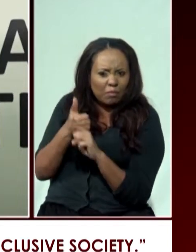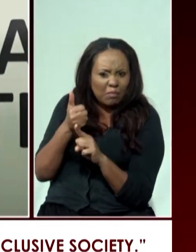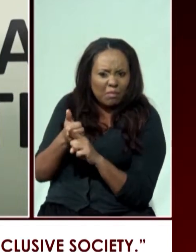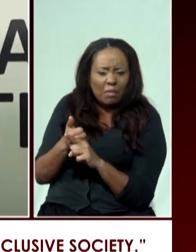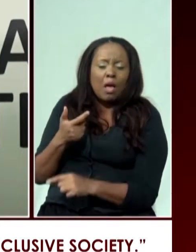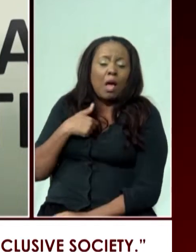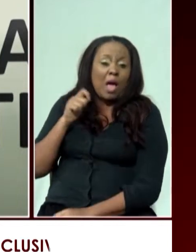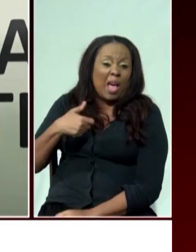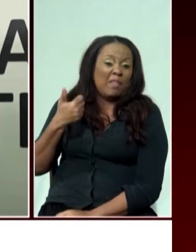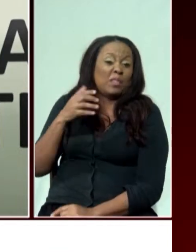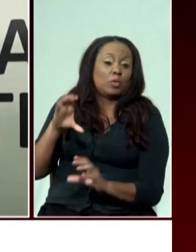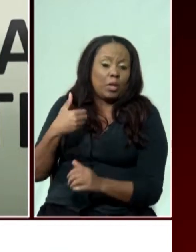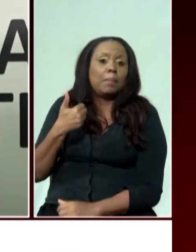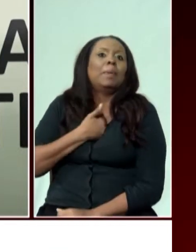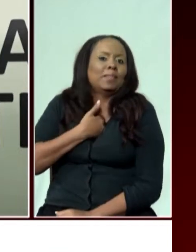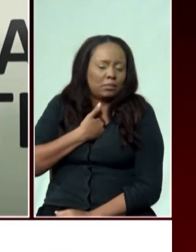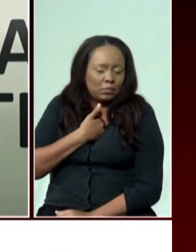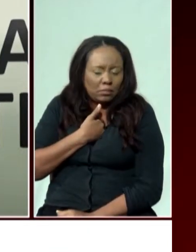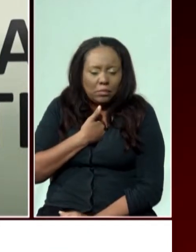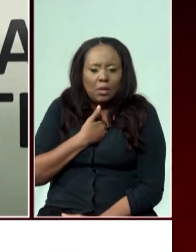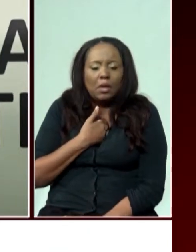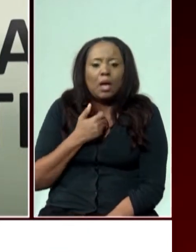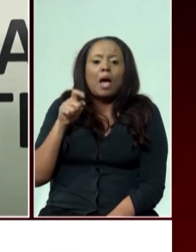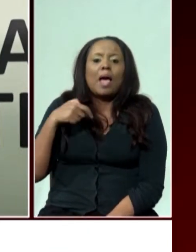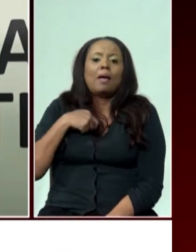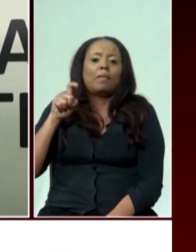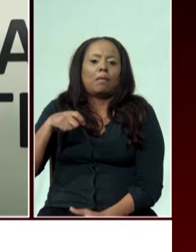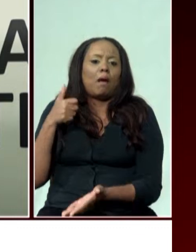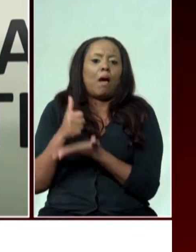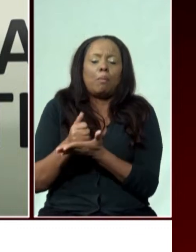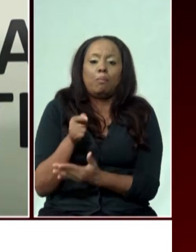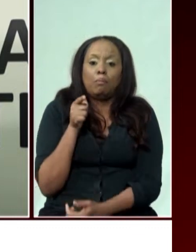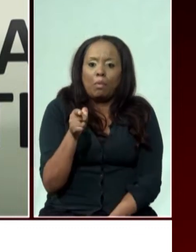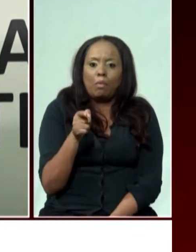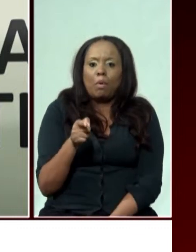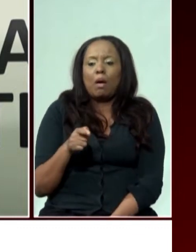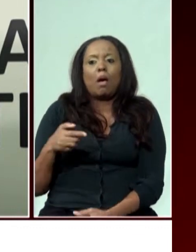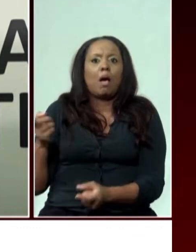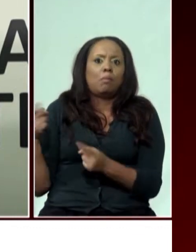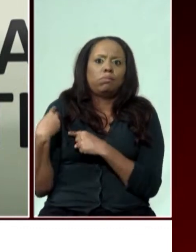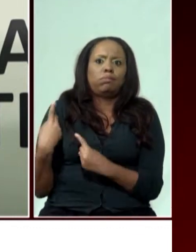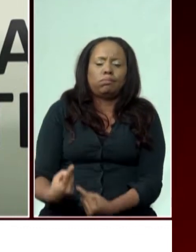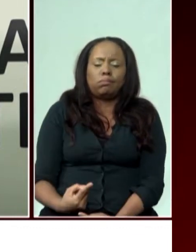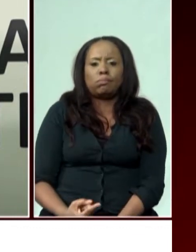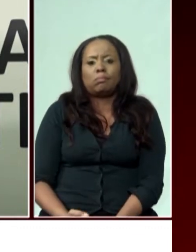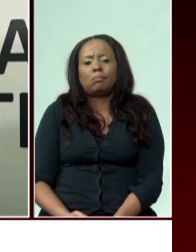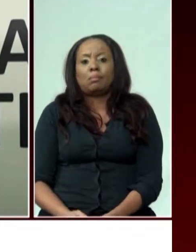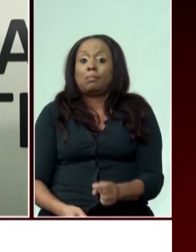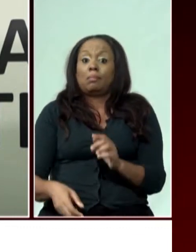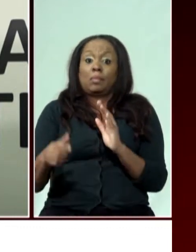90% of adult persons with disabilities in Barbados do not have a job, are